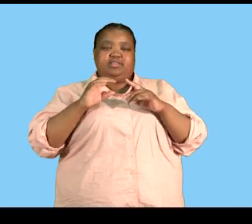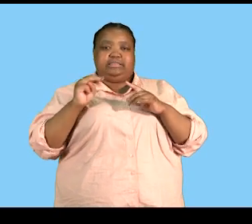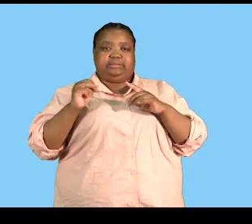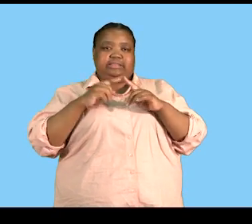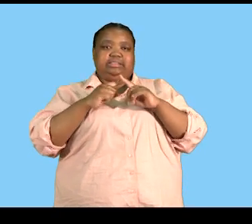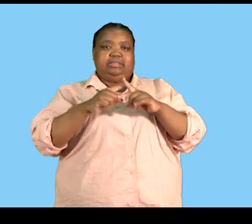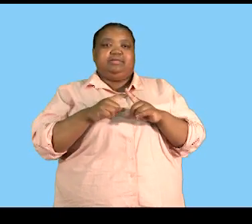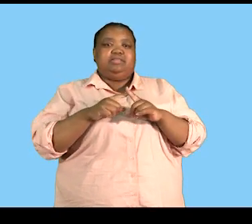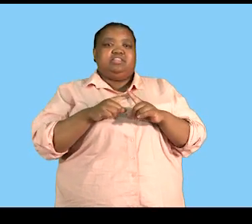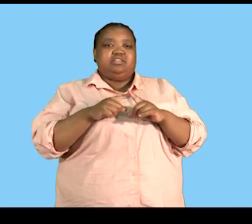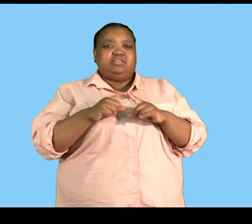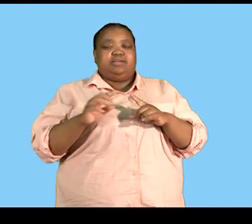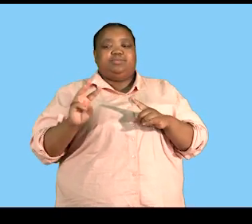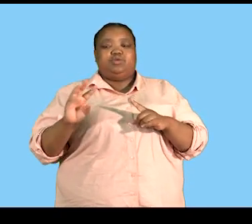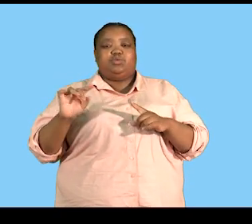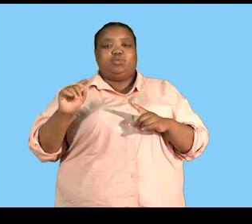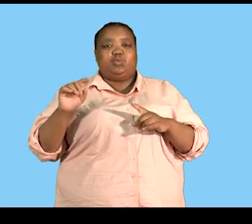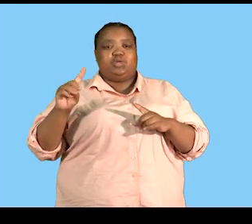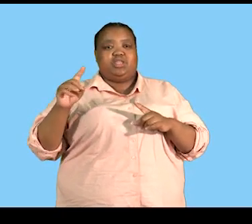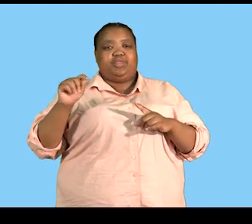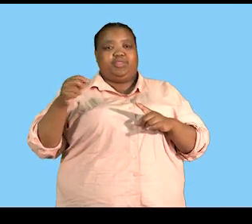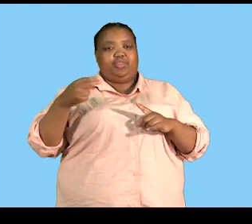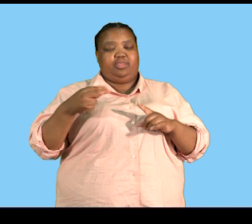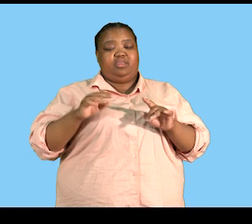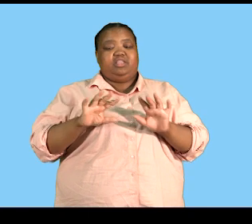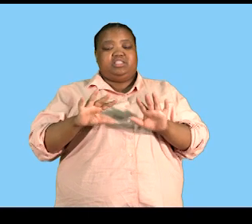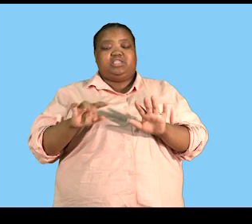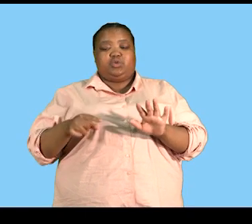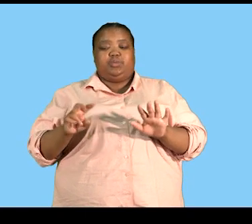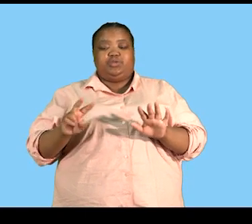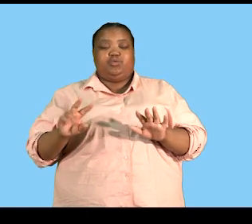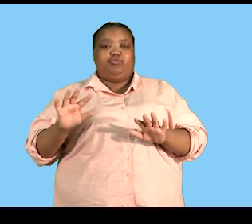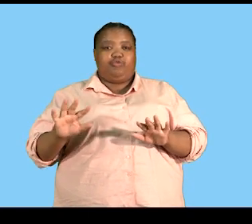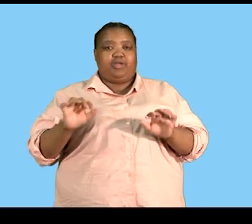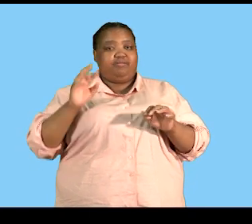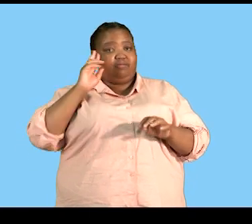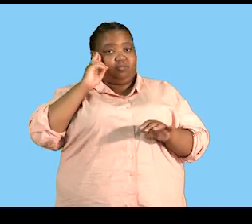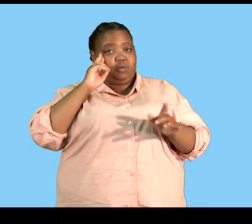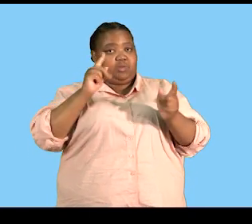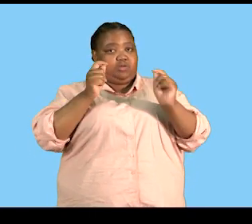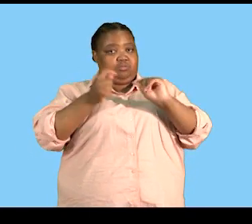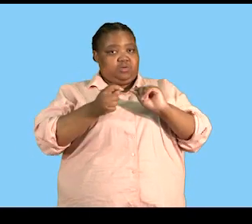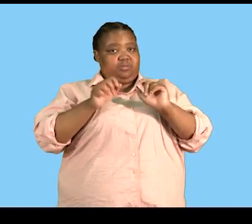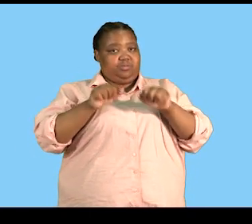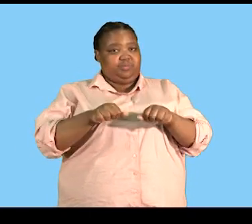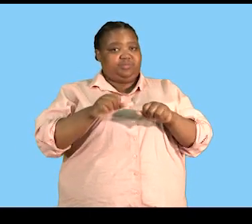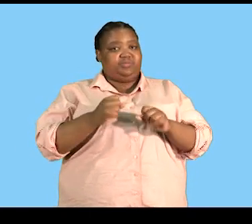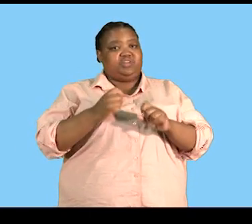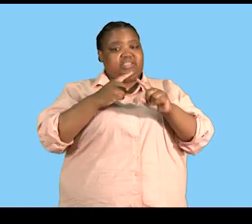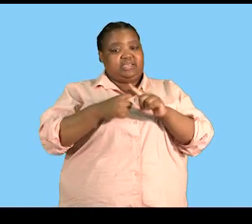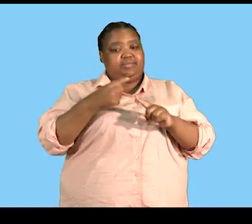times the width of 10,25, remember we